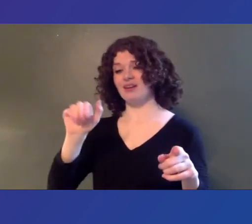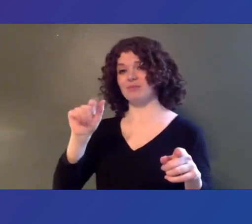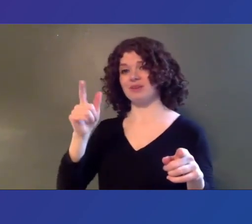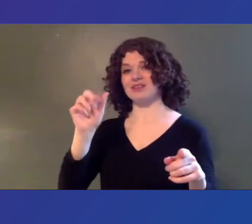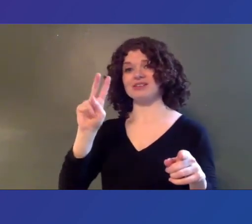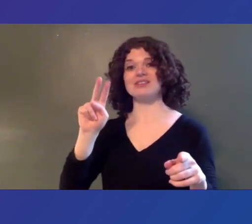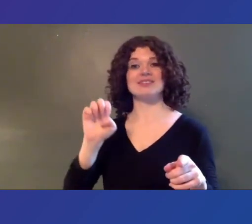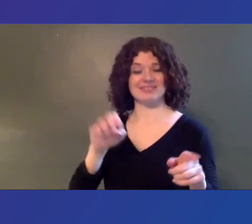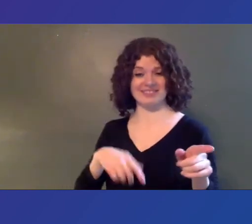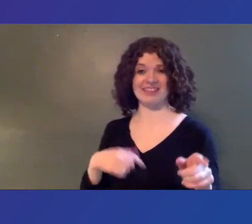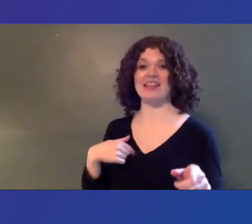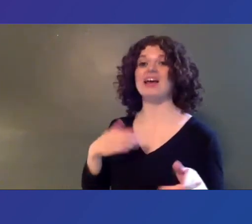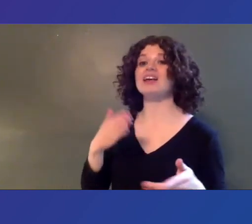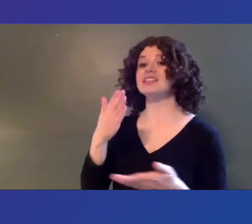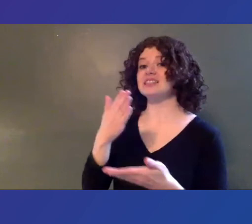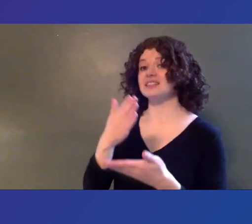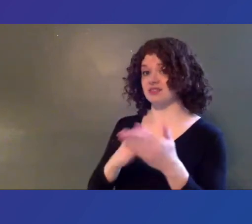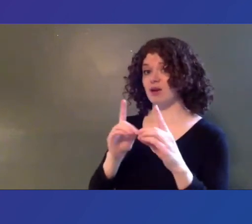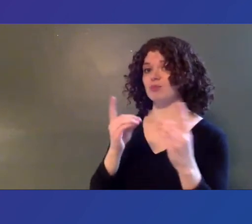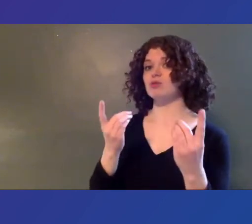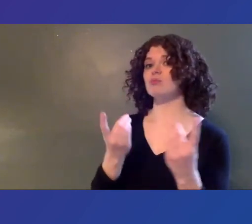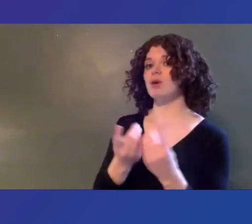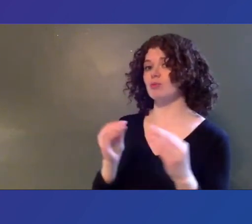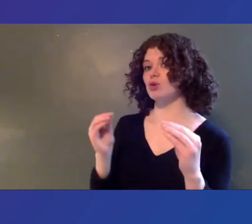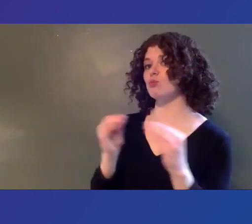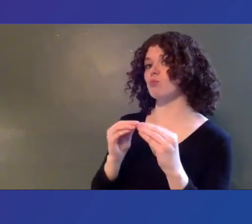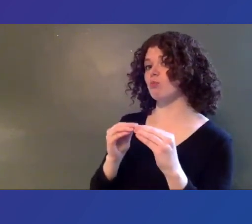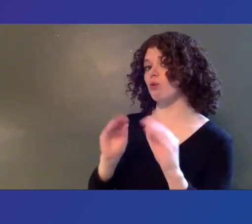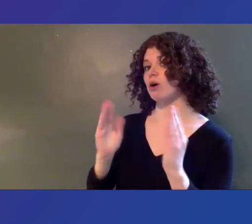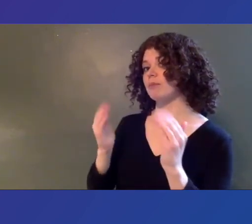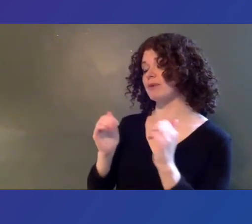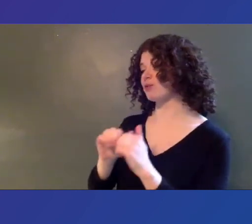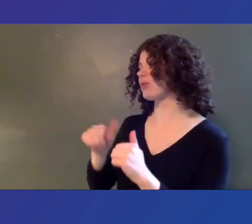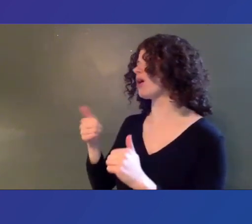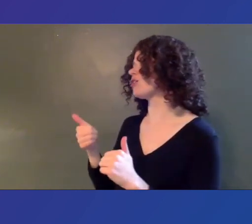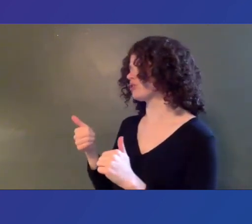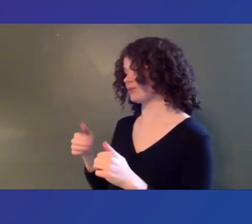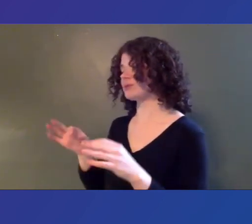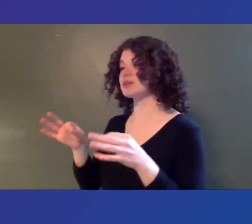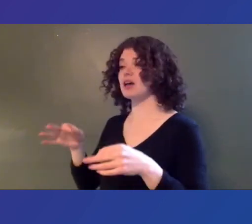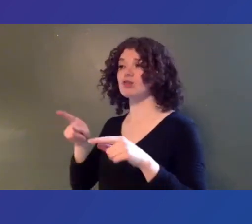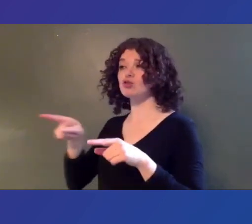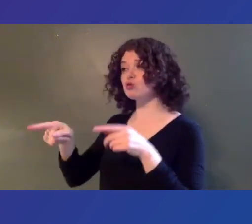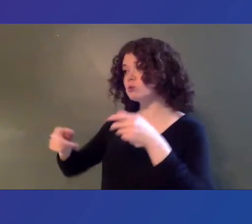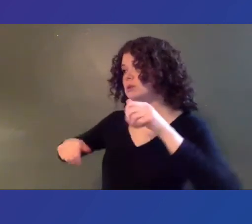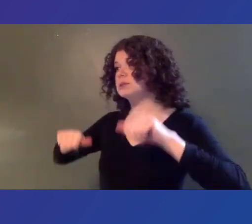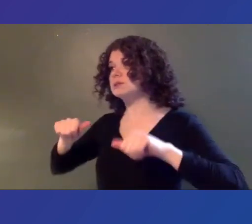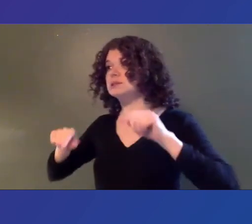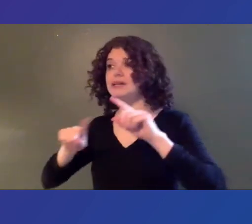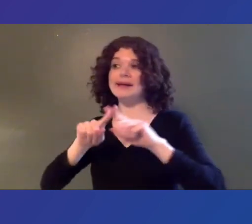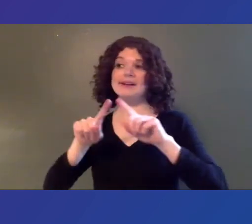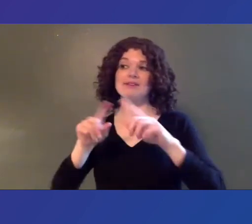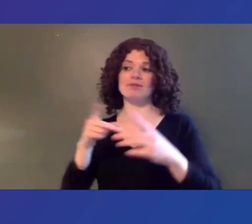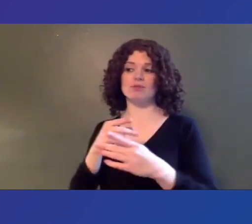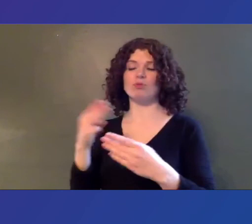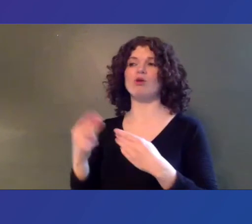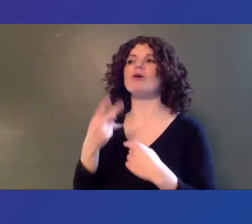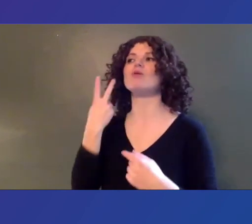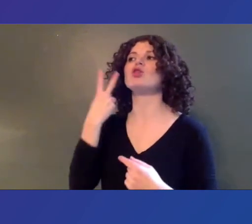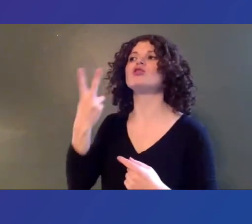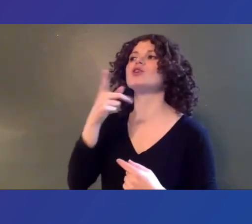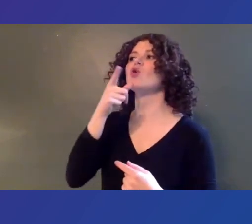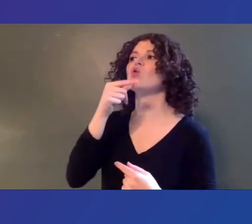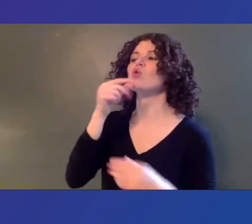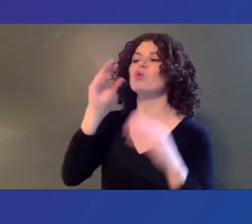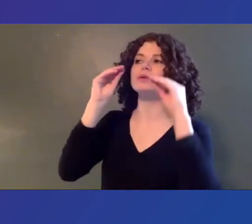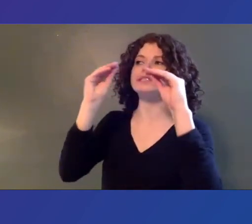interested in higher ed to really look at the faculty and their knowledge base, as well as definitely talk to like current students